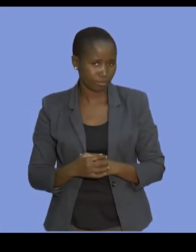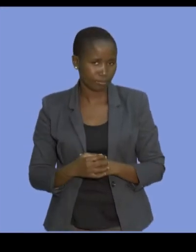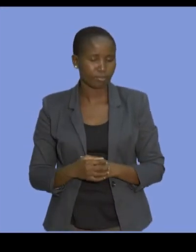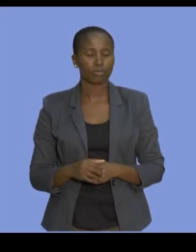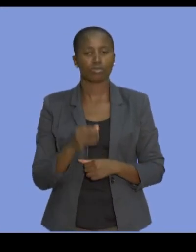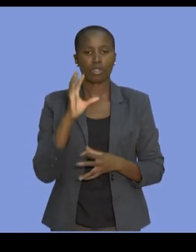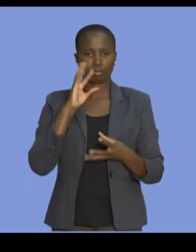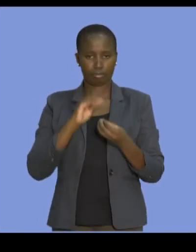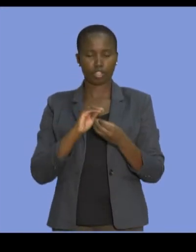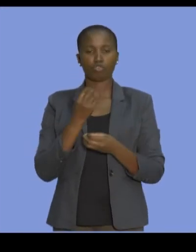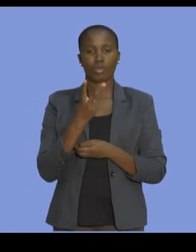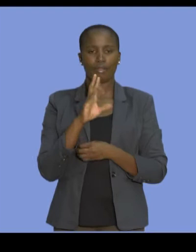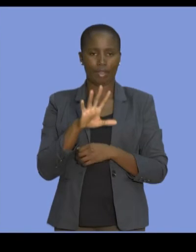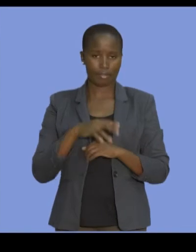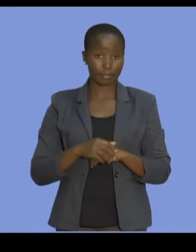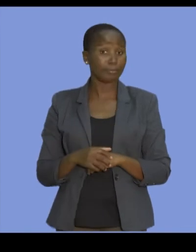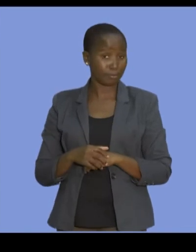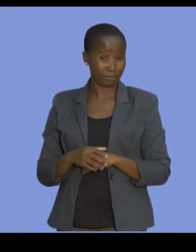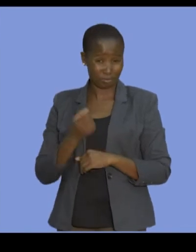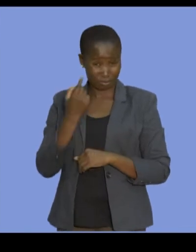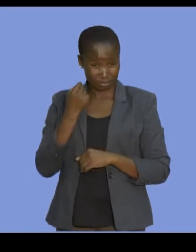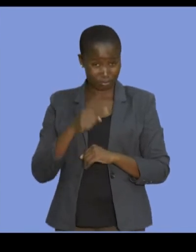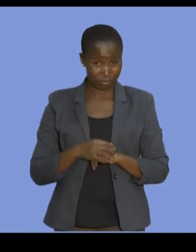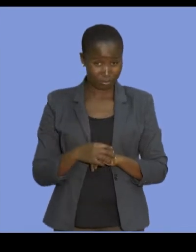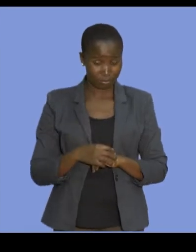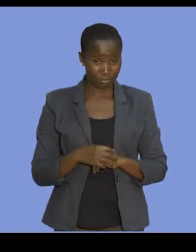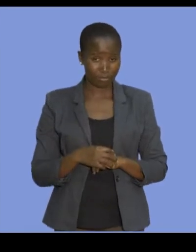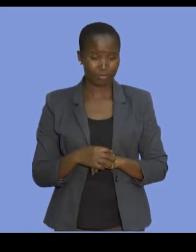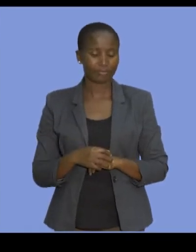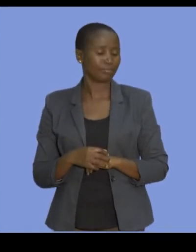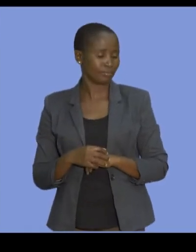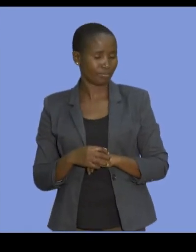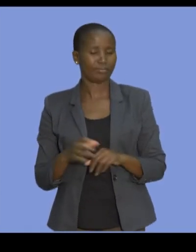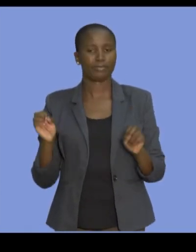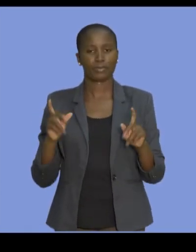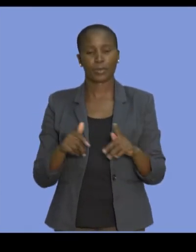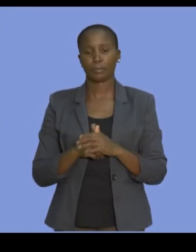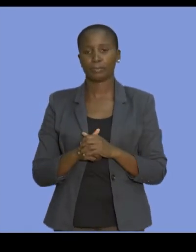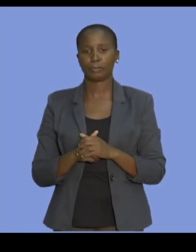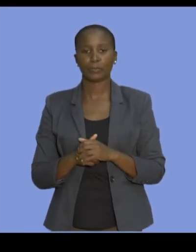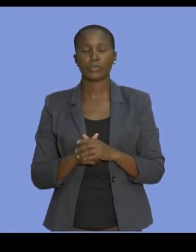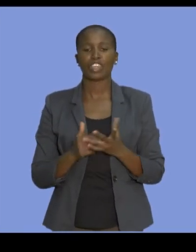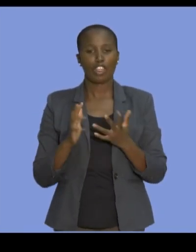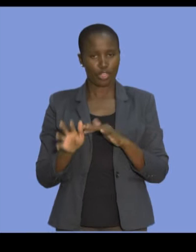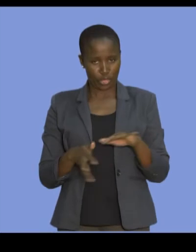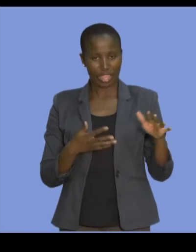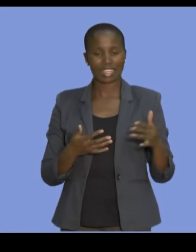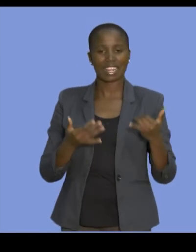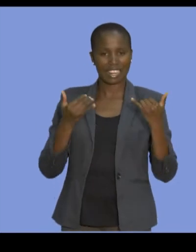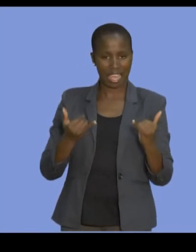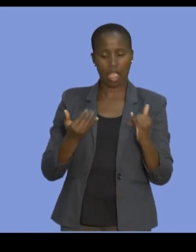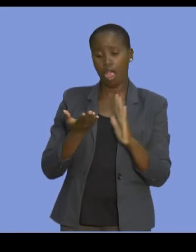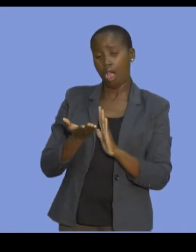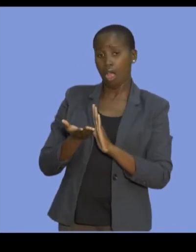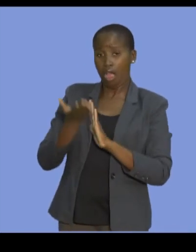25. Are we together? Okay. Then the upper quartile, which will